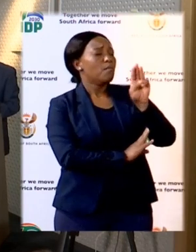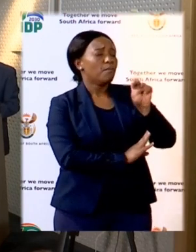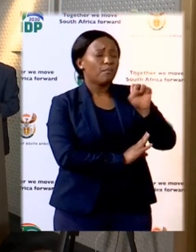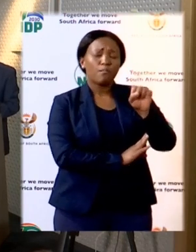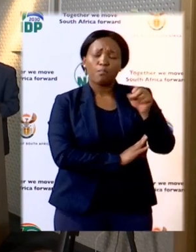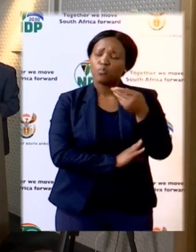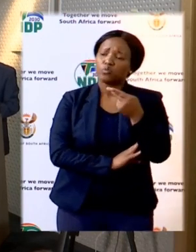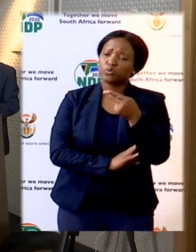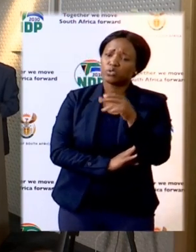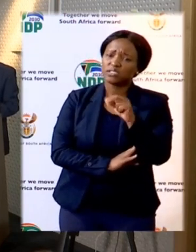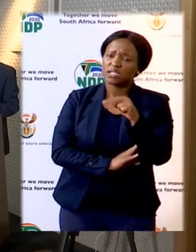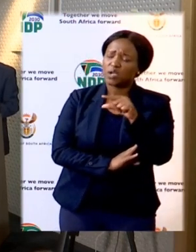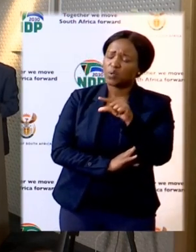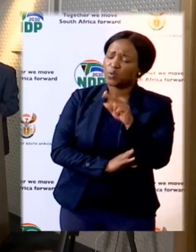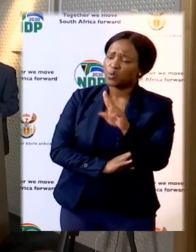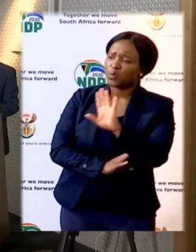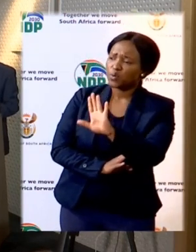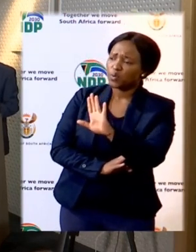Mshengu,